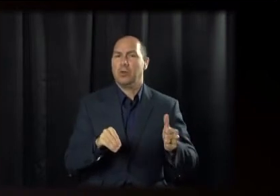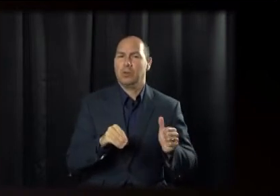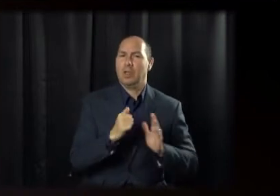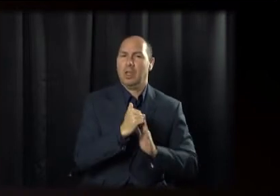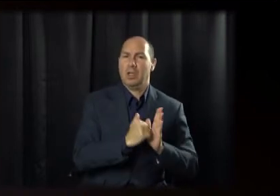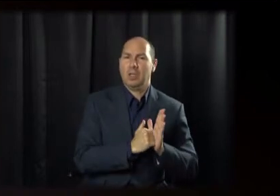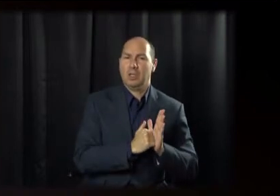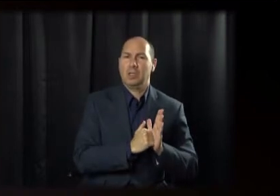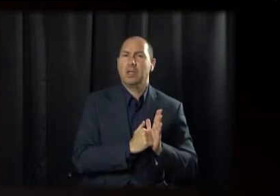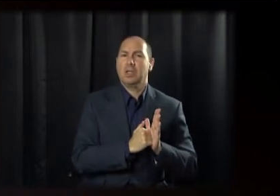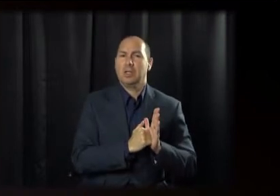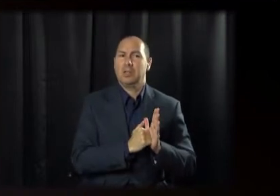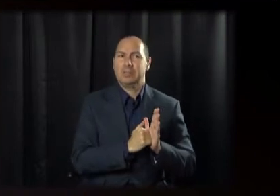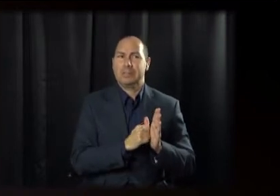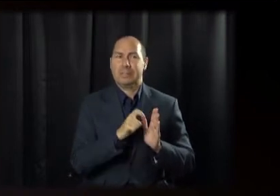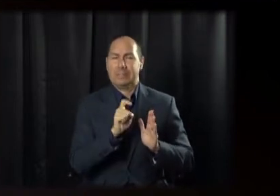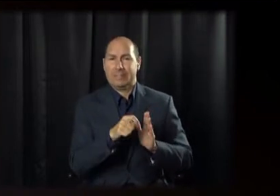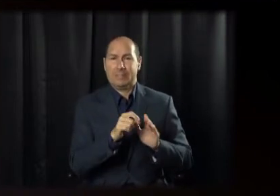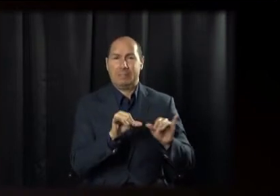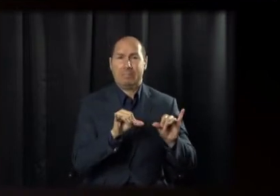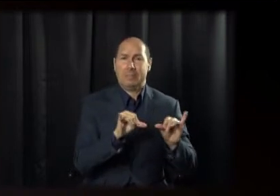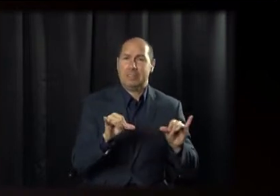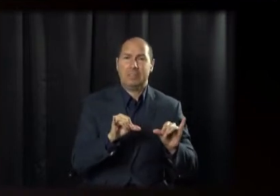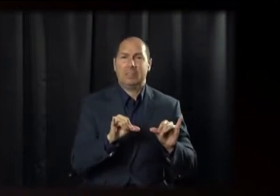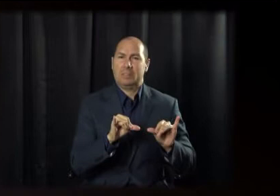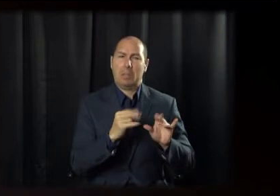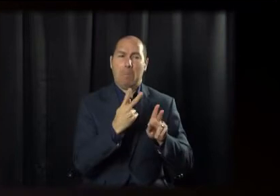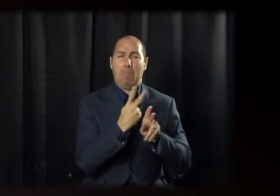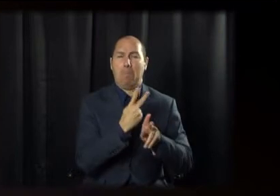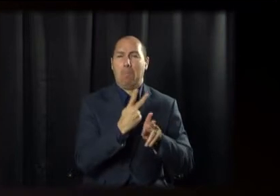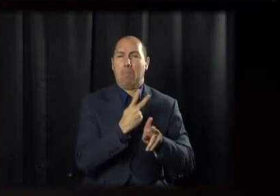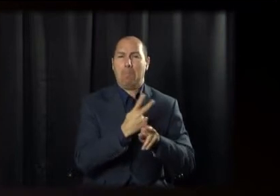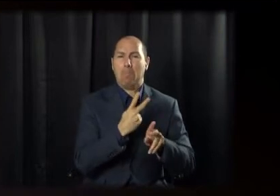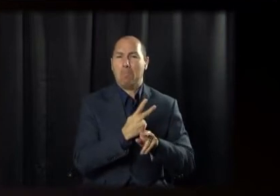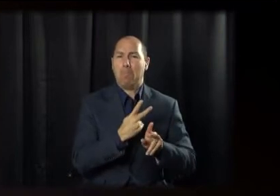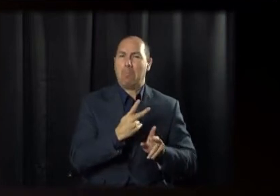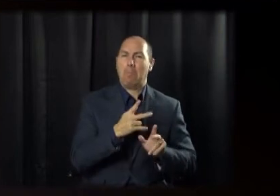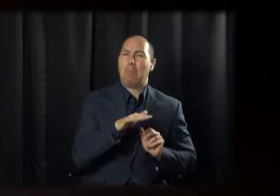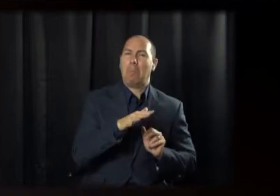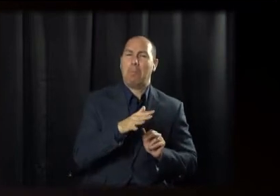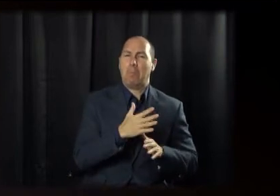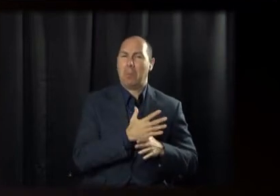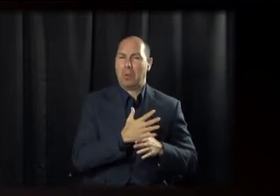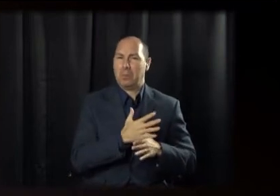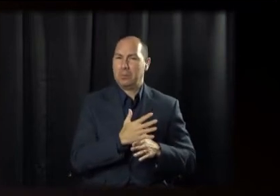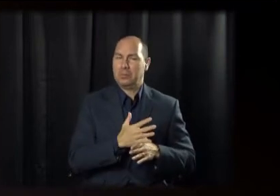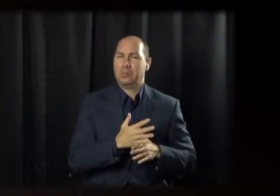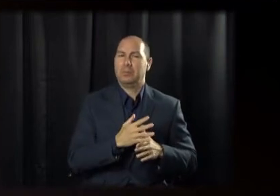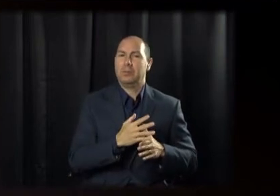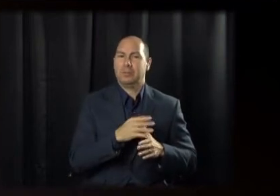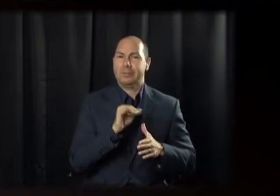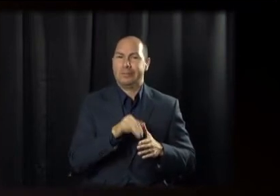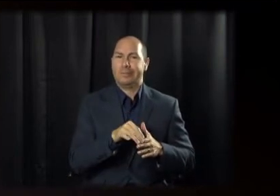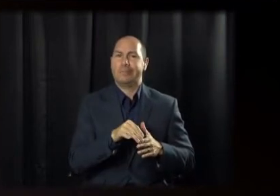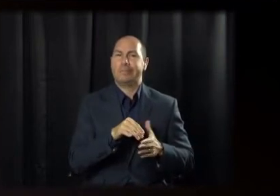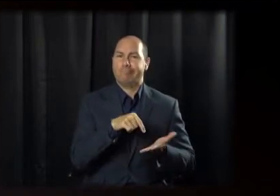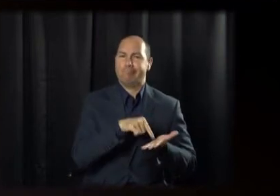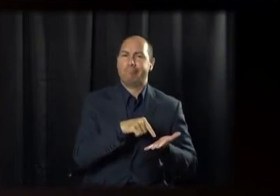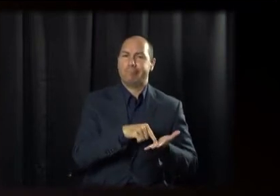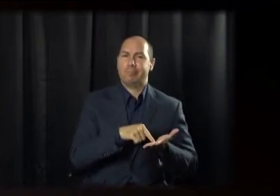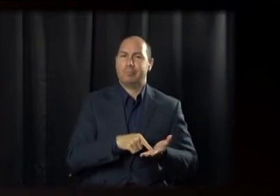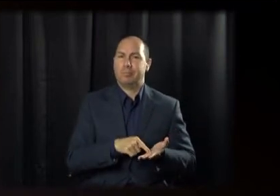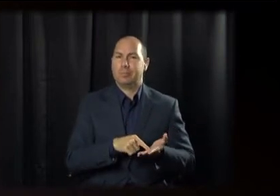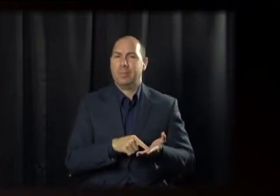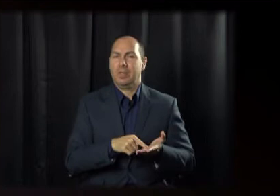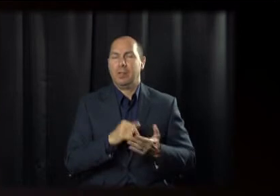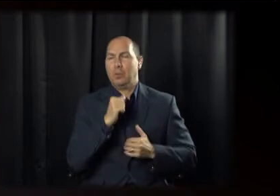are estimated, meaning that a large proportion of customers are billed based on consumption estimates, not on